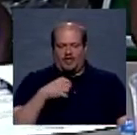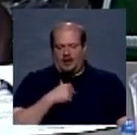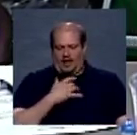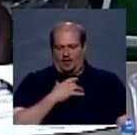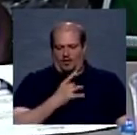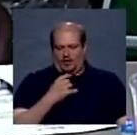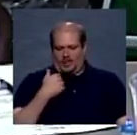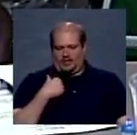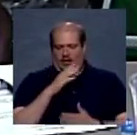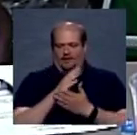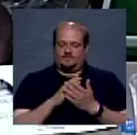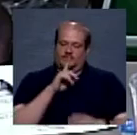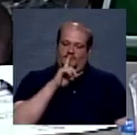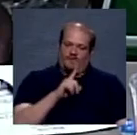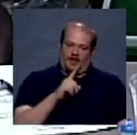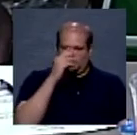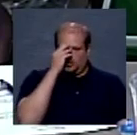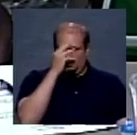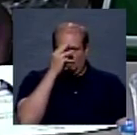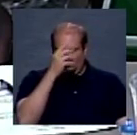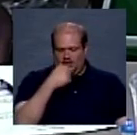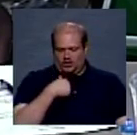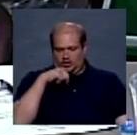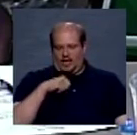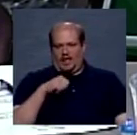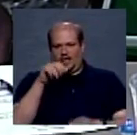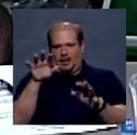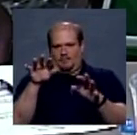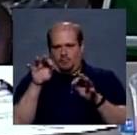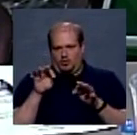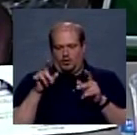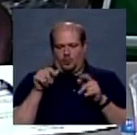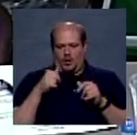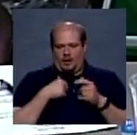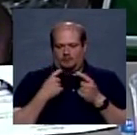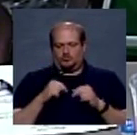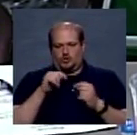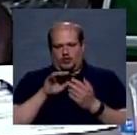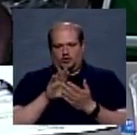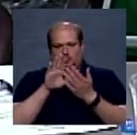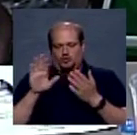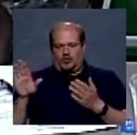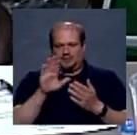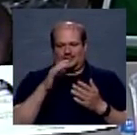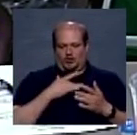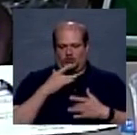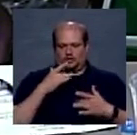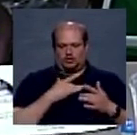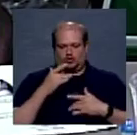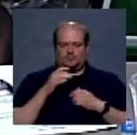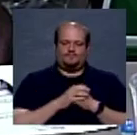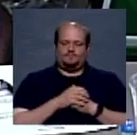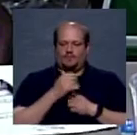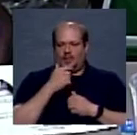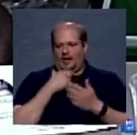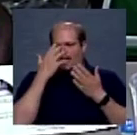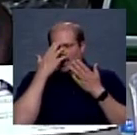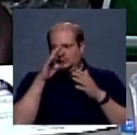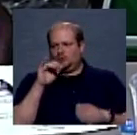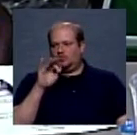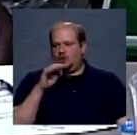to have some factual information that I can pull from whenever I'm trying to address their concerns. So I don't know if we need